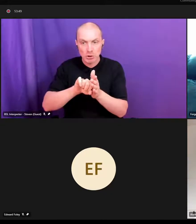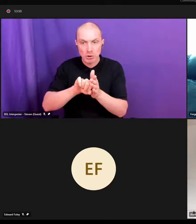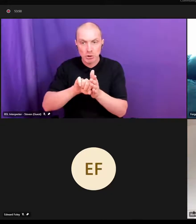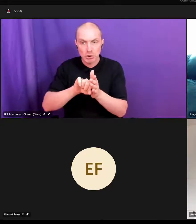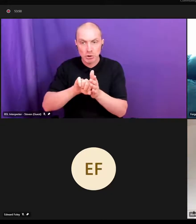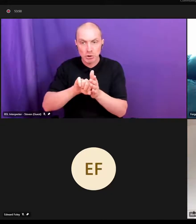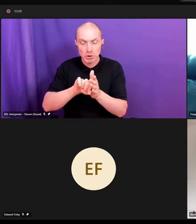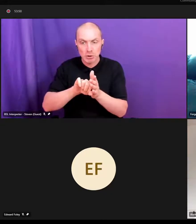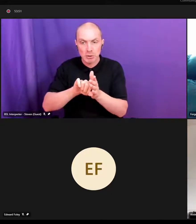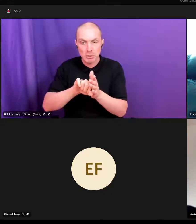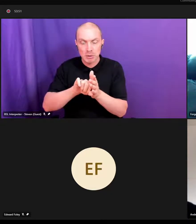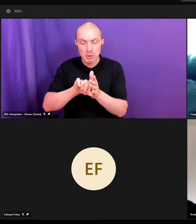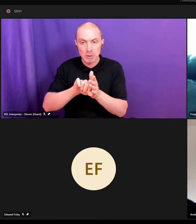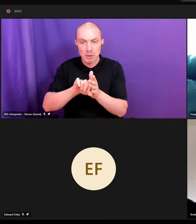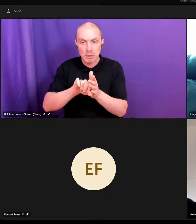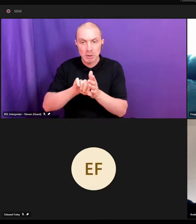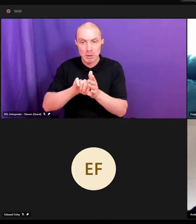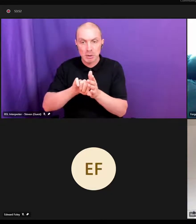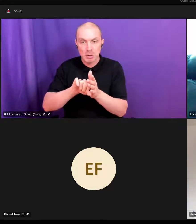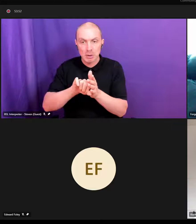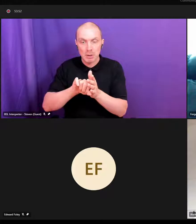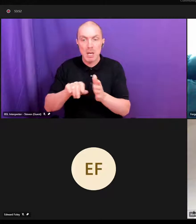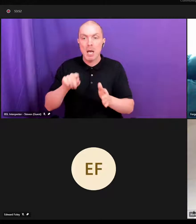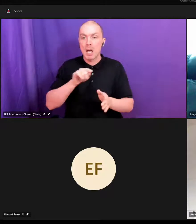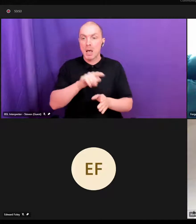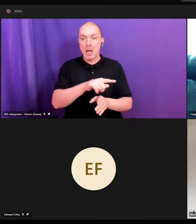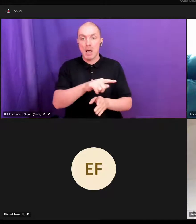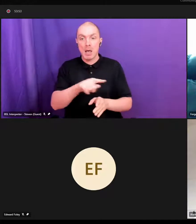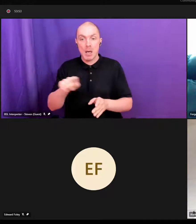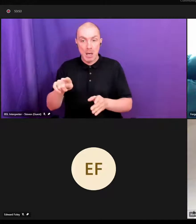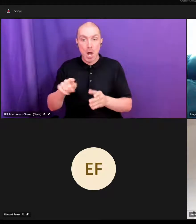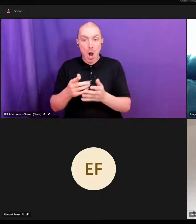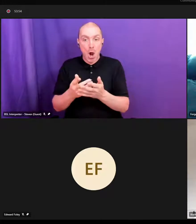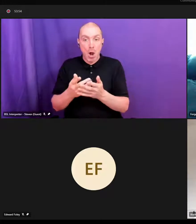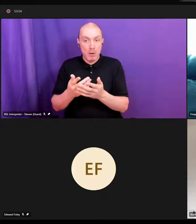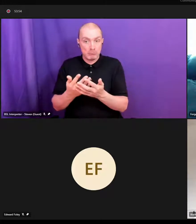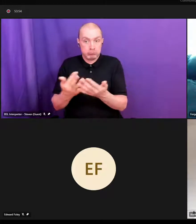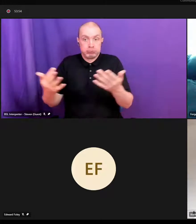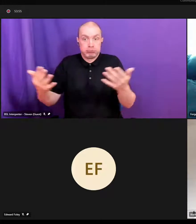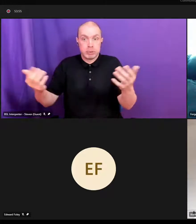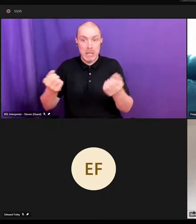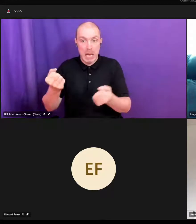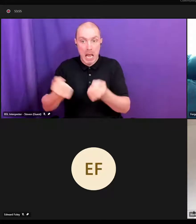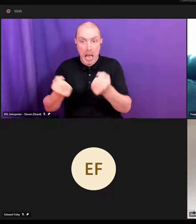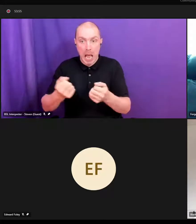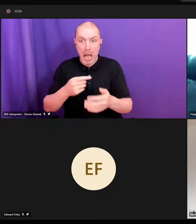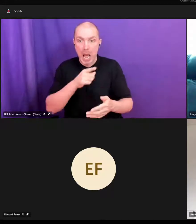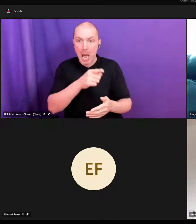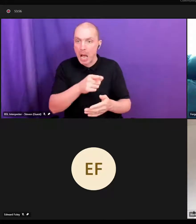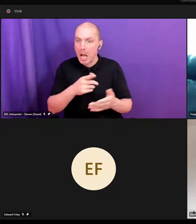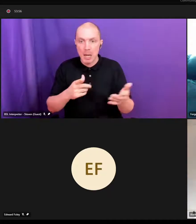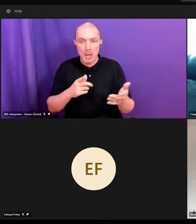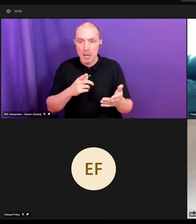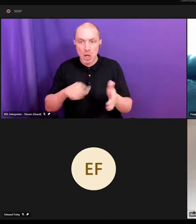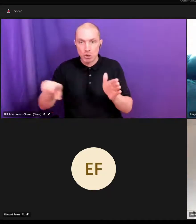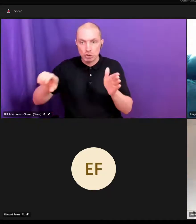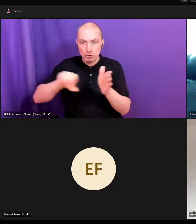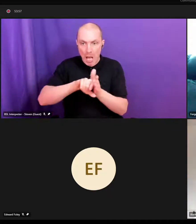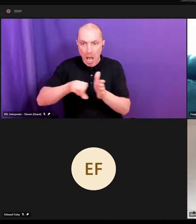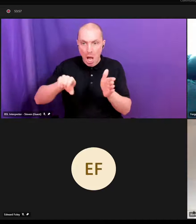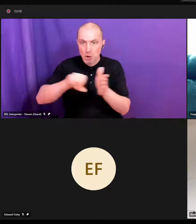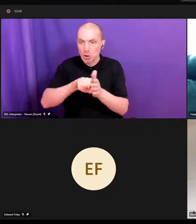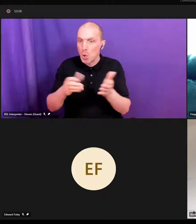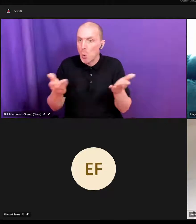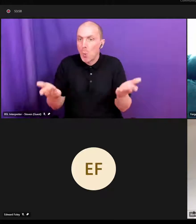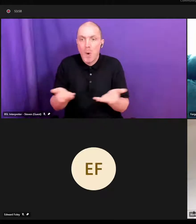there's a substantial amount, and I'm not convinced that we have got that capacity, and I think you acknowledge that. I think the question then is, when will